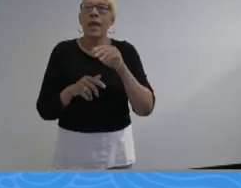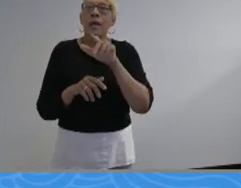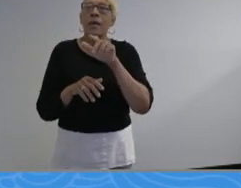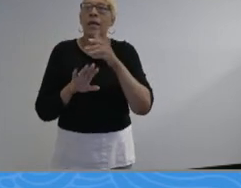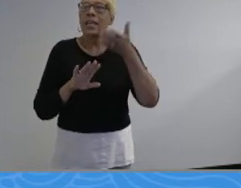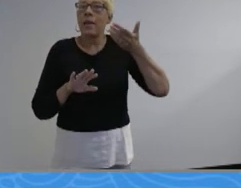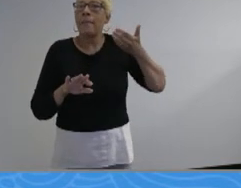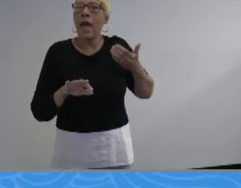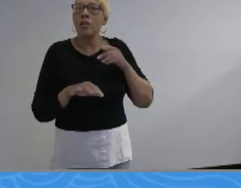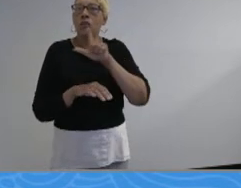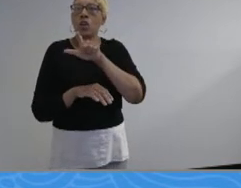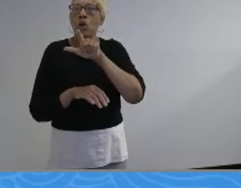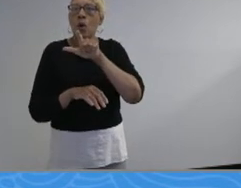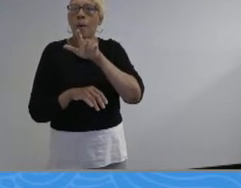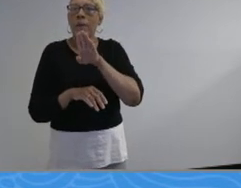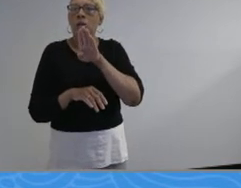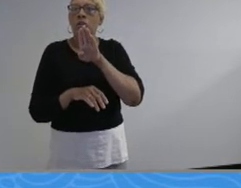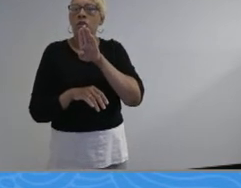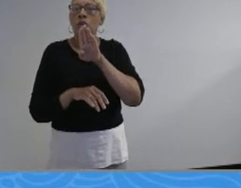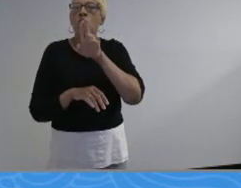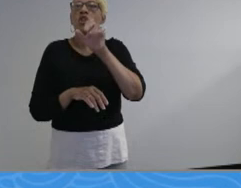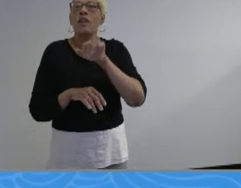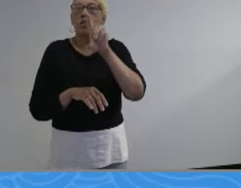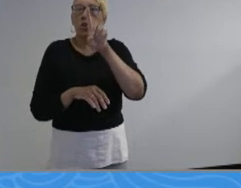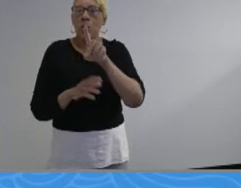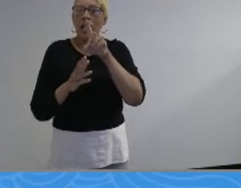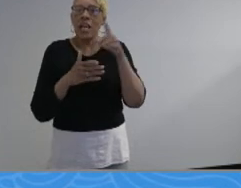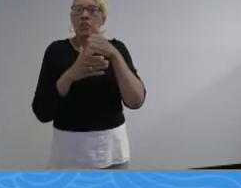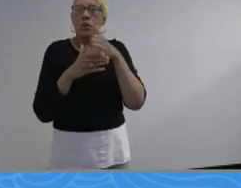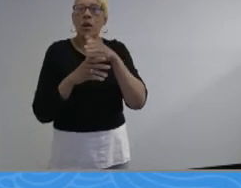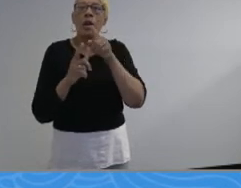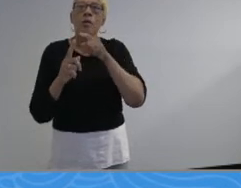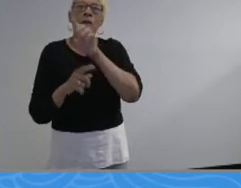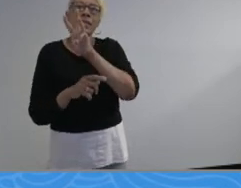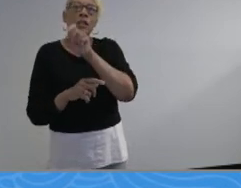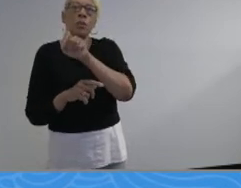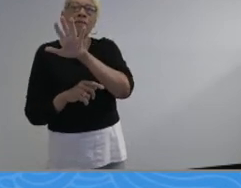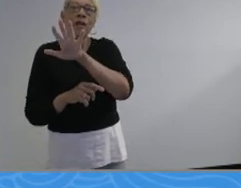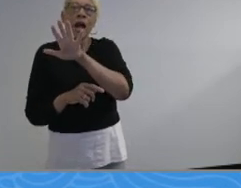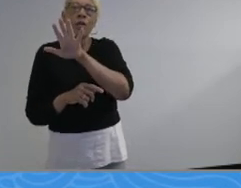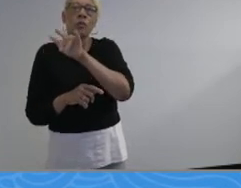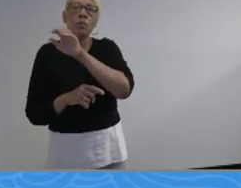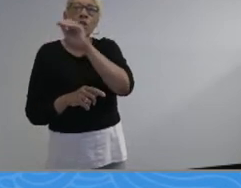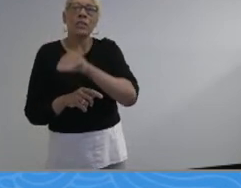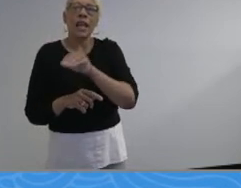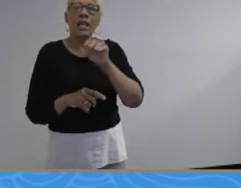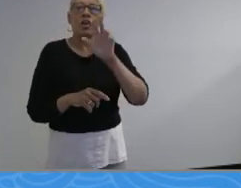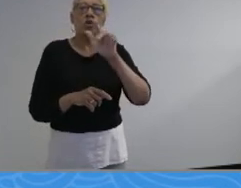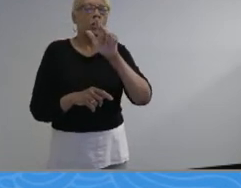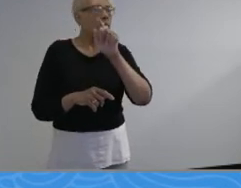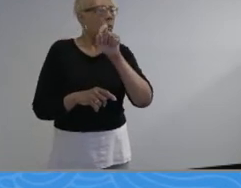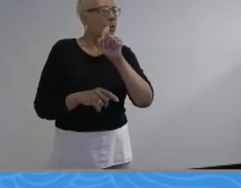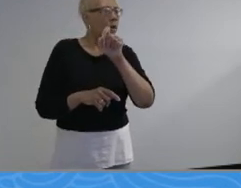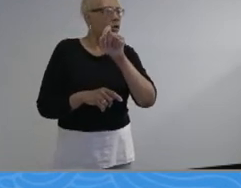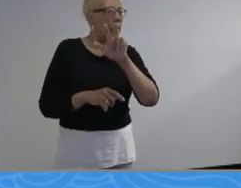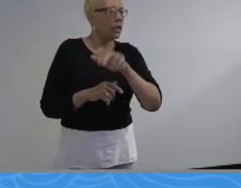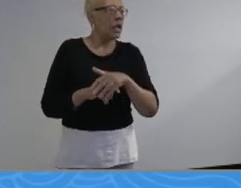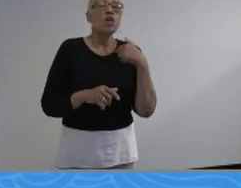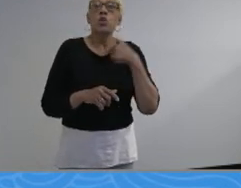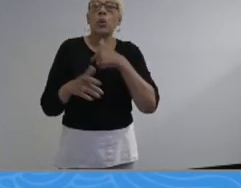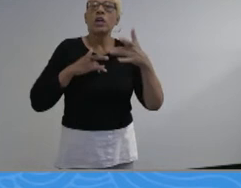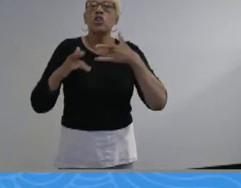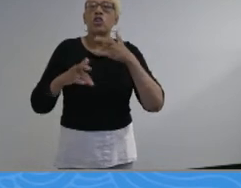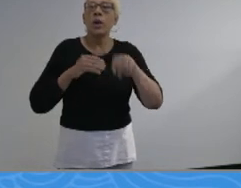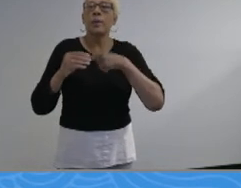Beach Unified have fluctuated between 6.5% and 24.3%. And so we're concerned about having